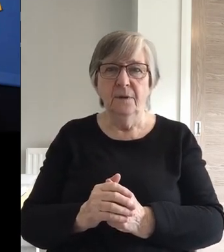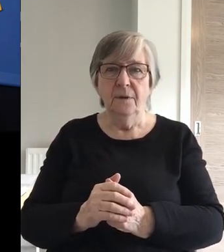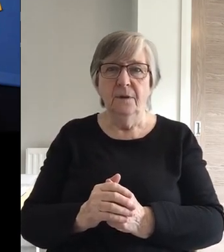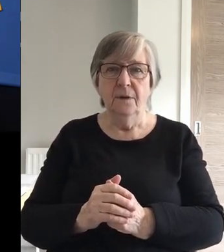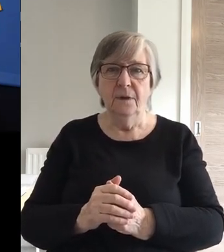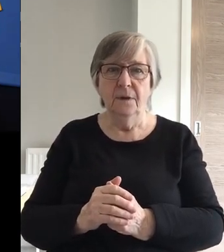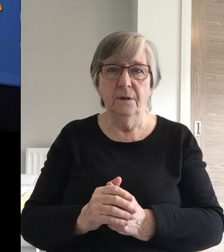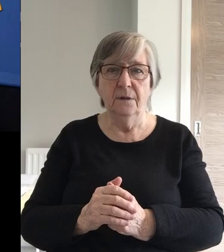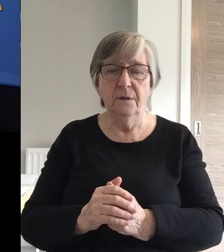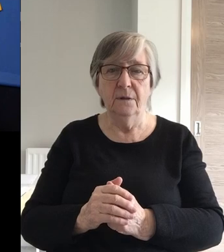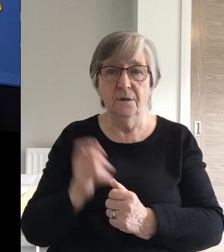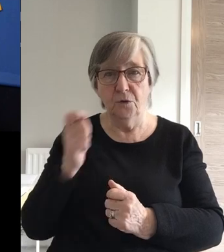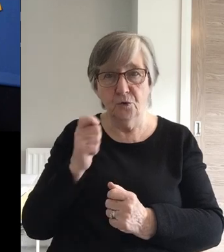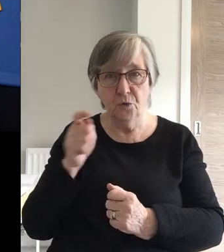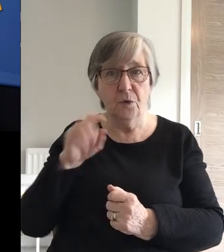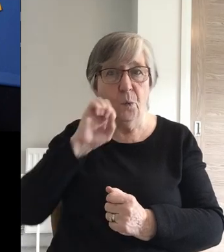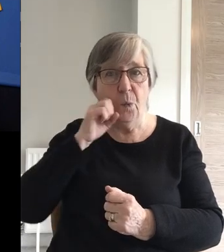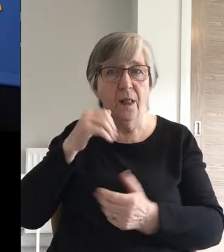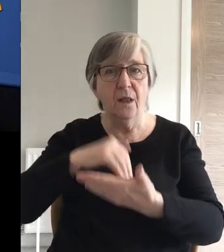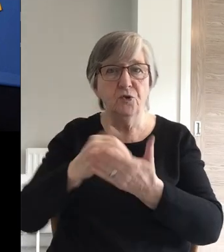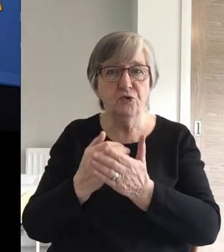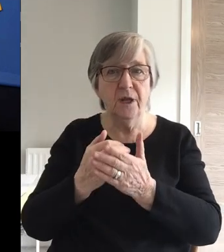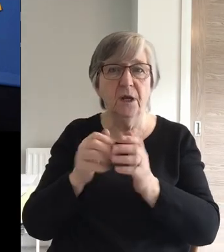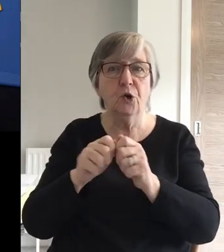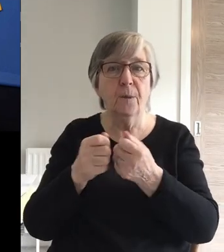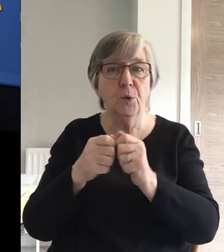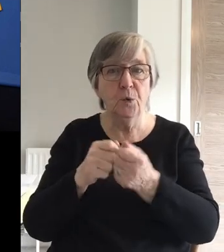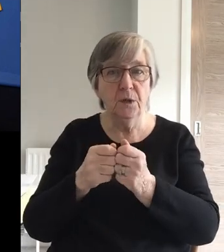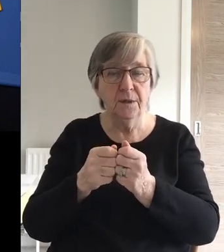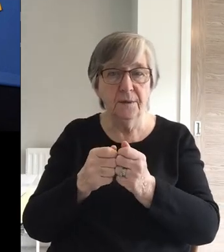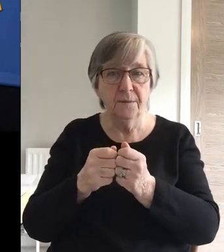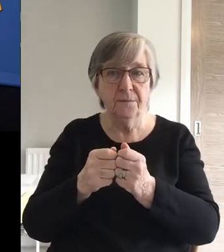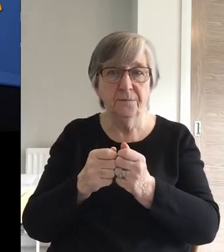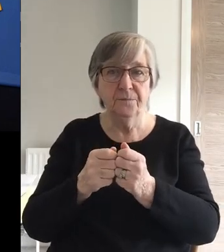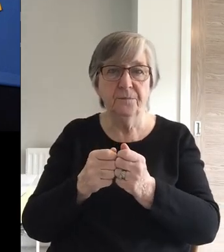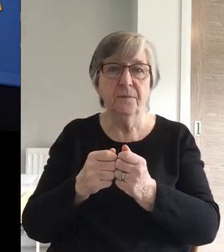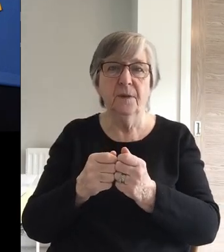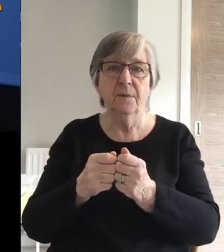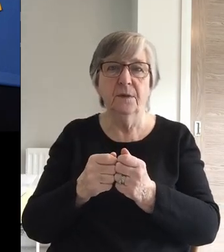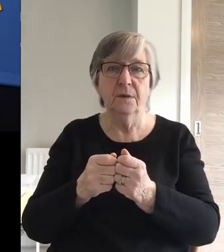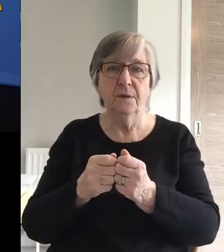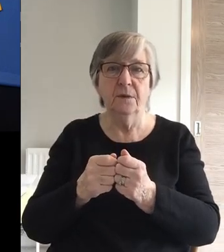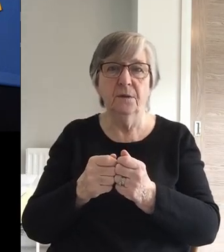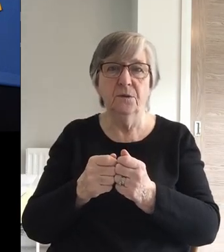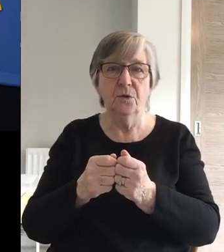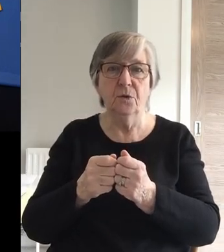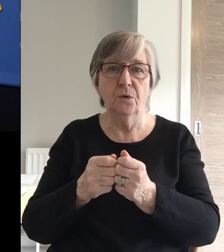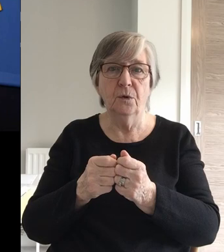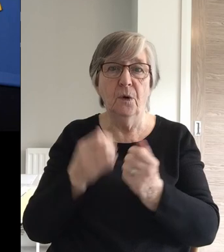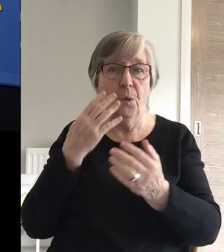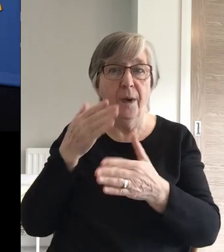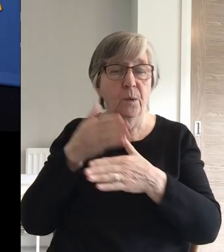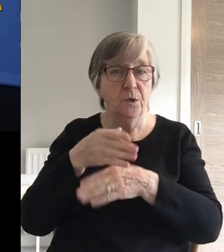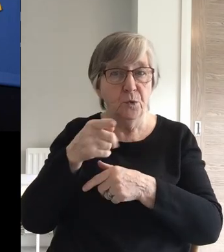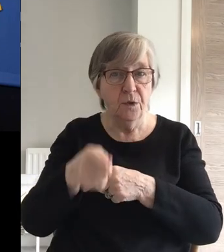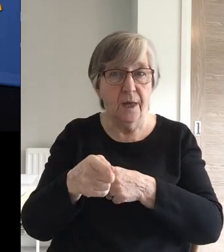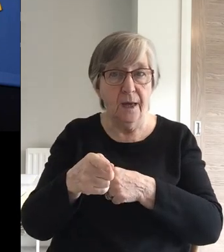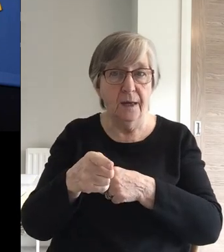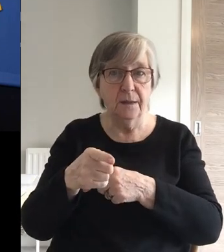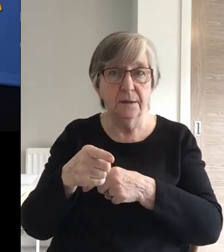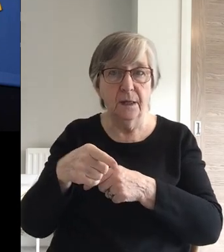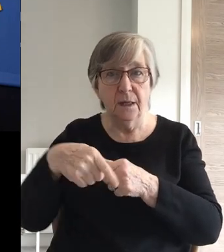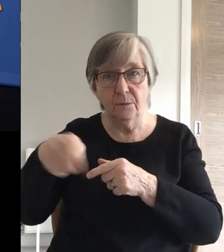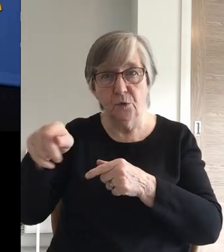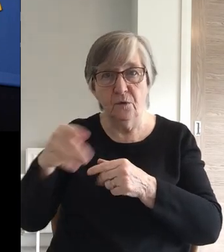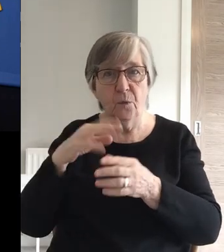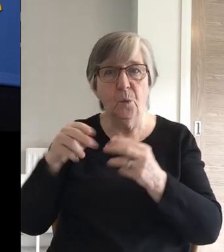In a moment, we'll be sharing together in communion part of the service, but as we do so, and as we move towards that,